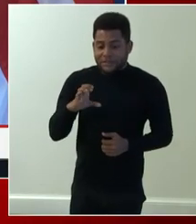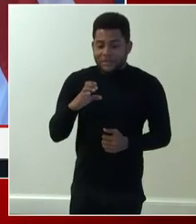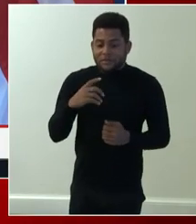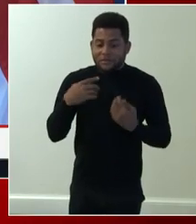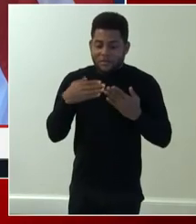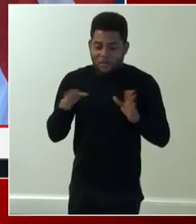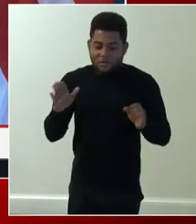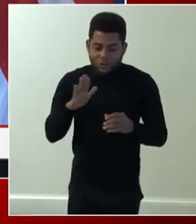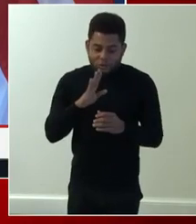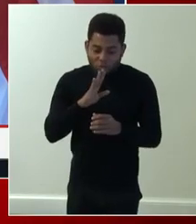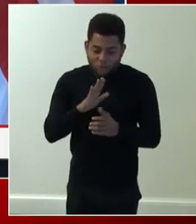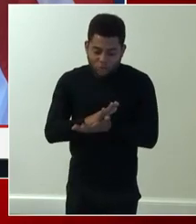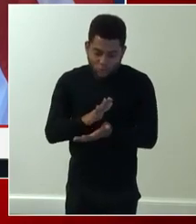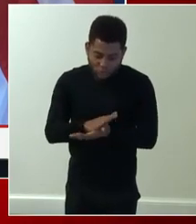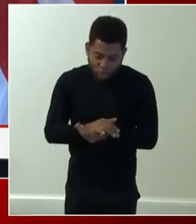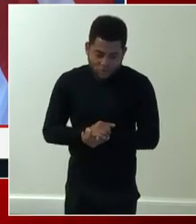Farably.